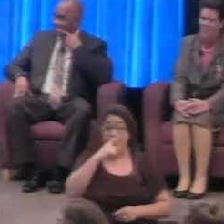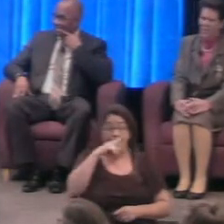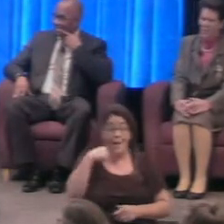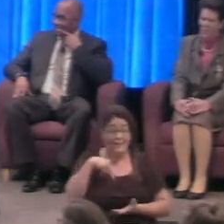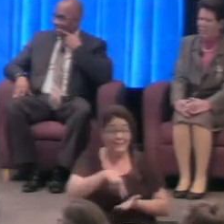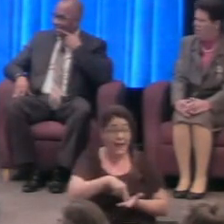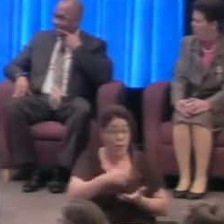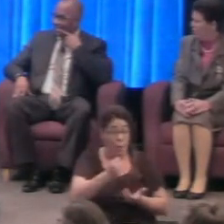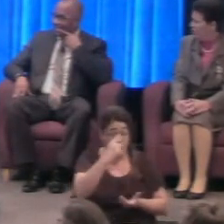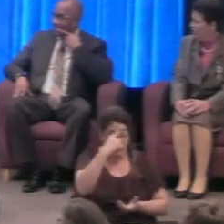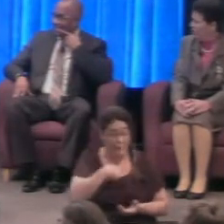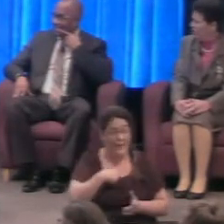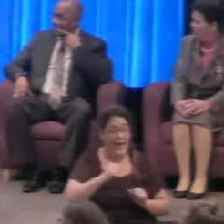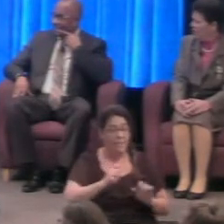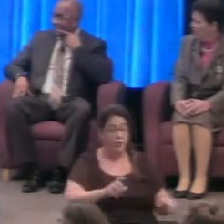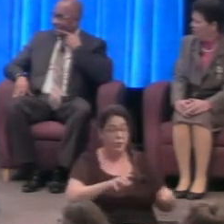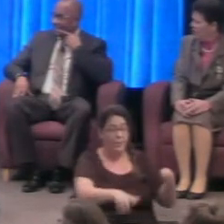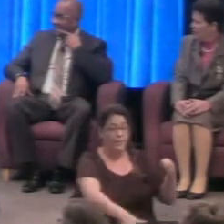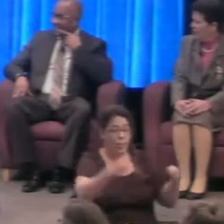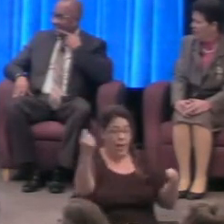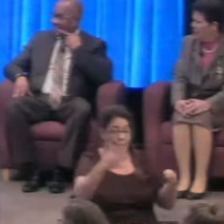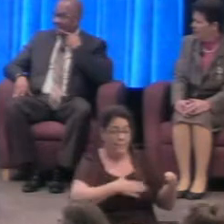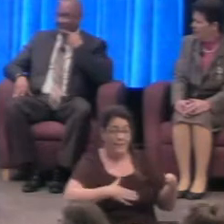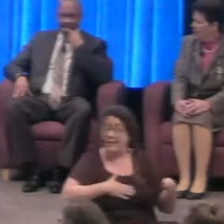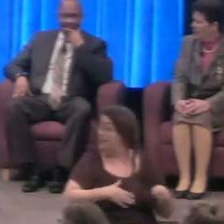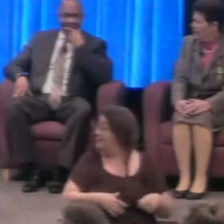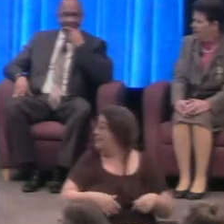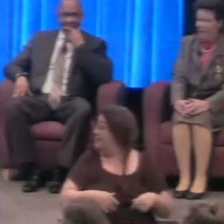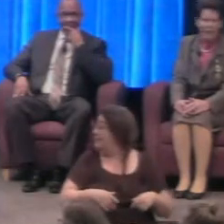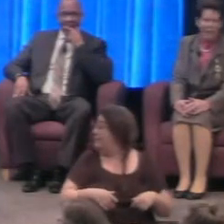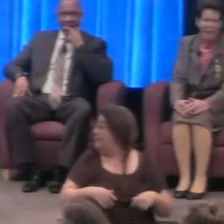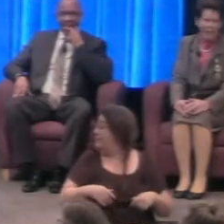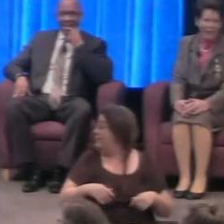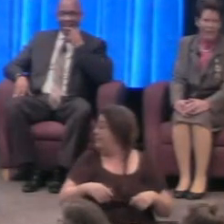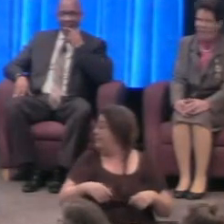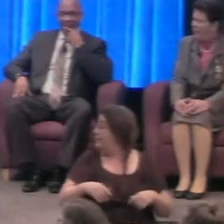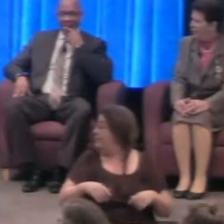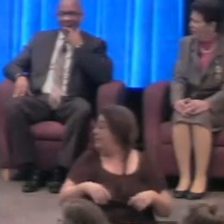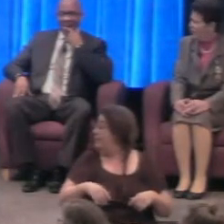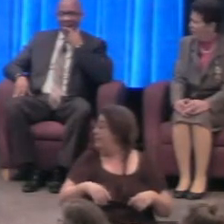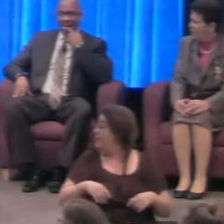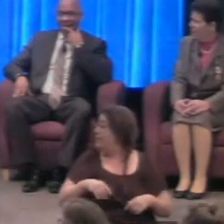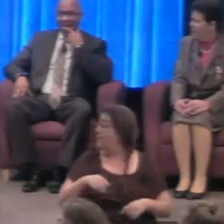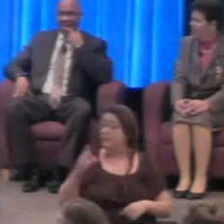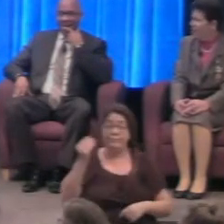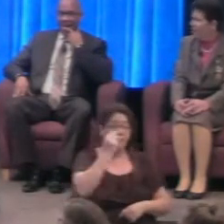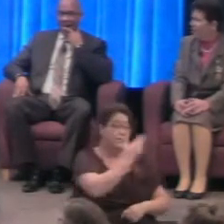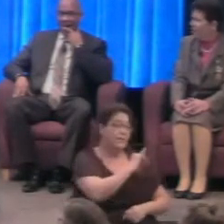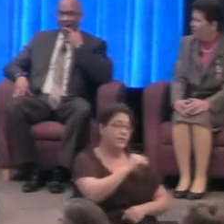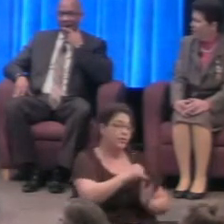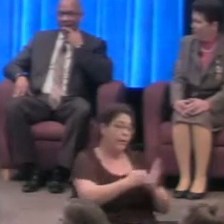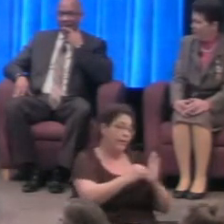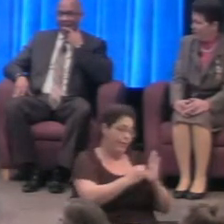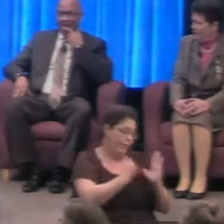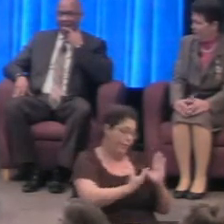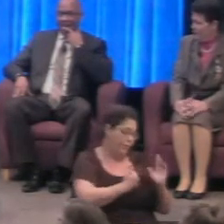Because I need to be able to pull out. Hold it from the tip that way. Thank you. So Janet, I just want you to know